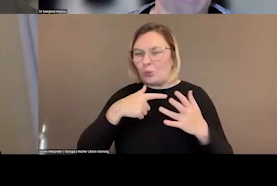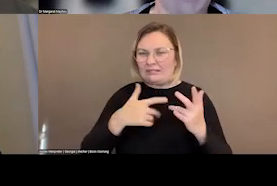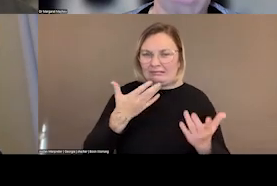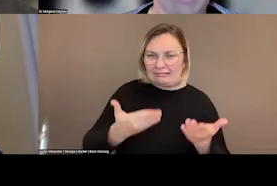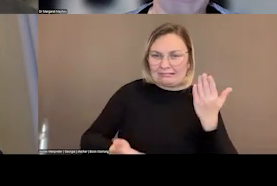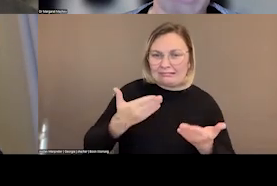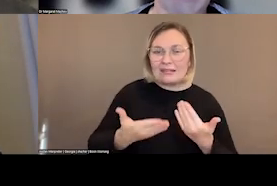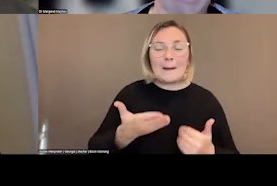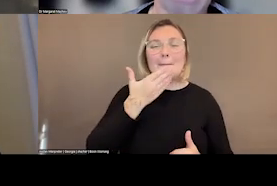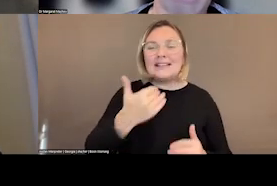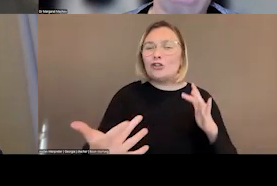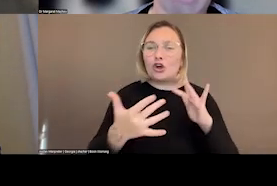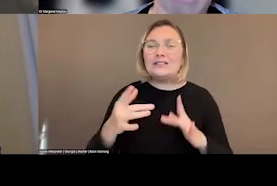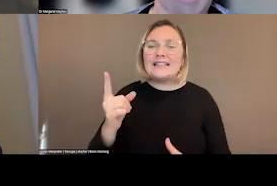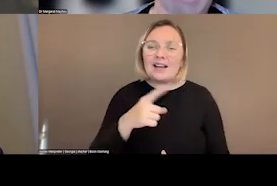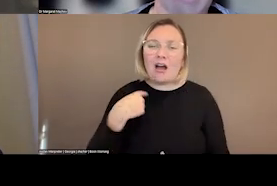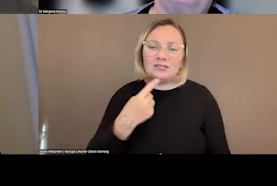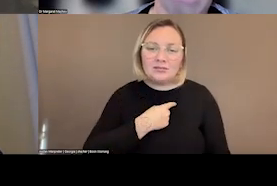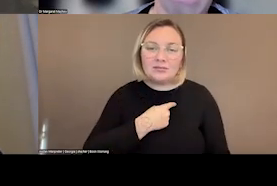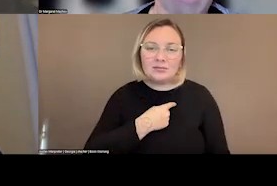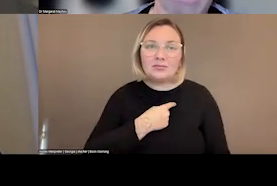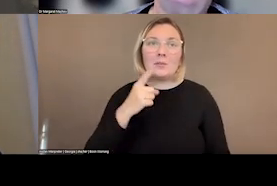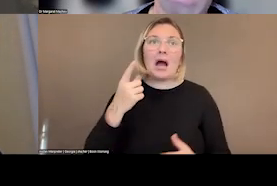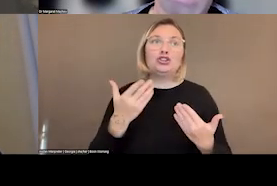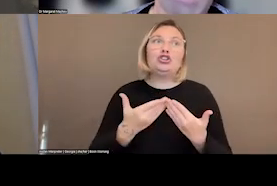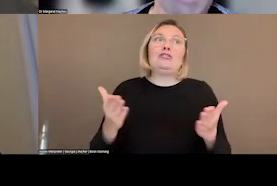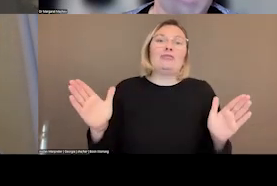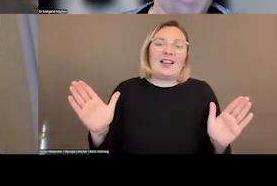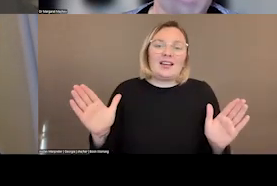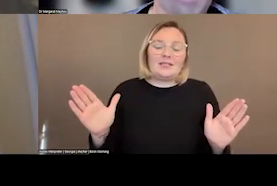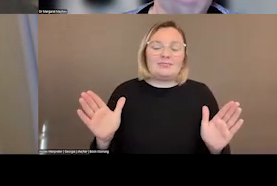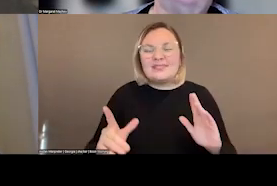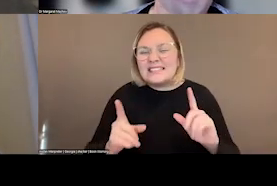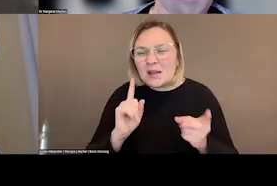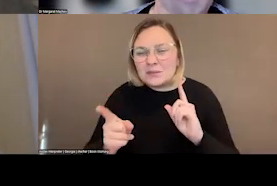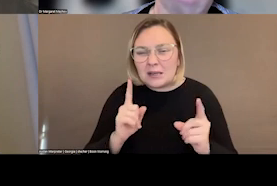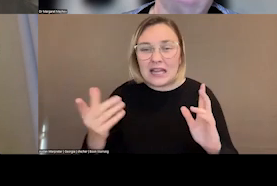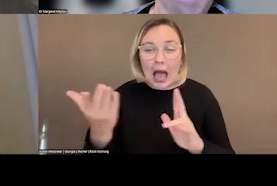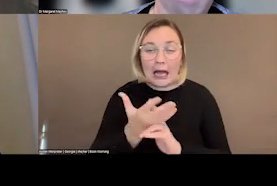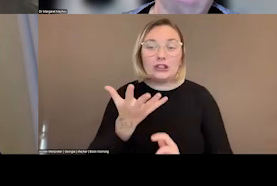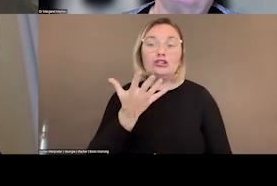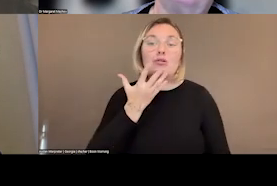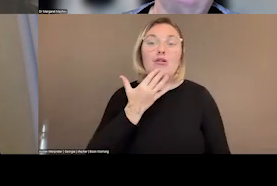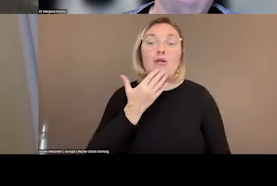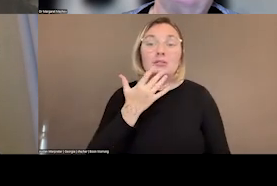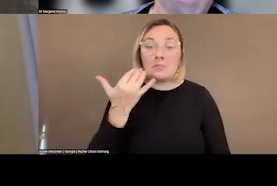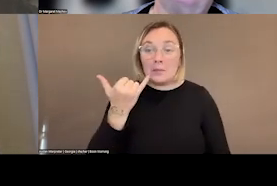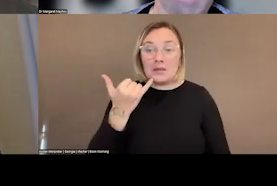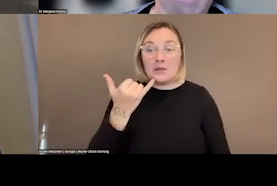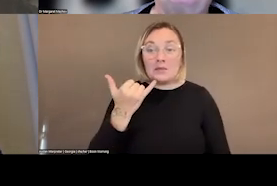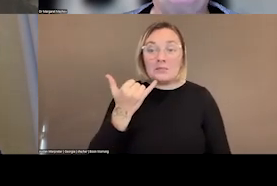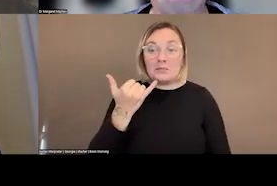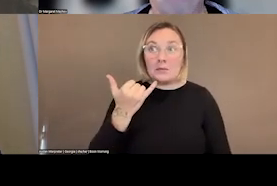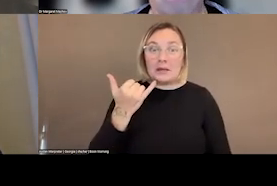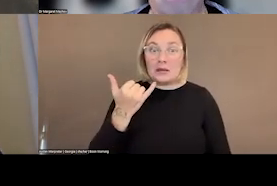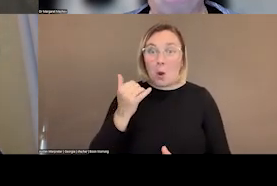please just contact us. But generally, yeah. And sometimes access costs, maybe they'll be a bit